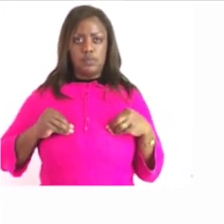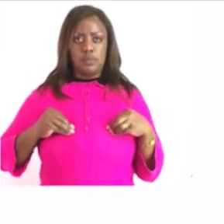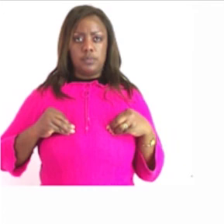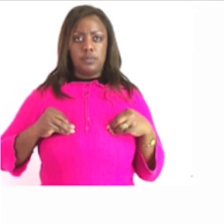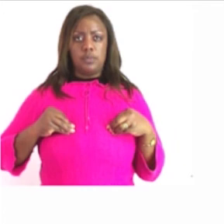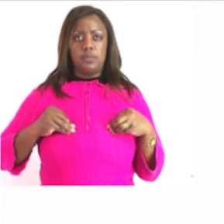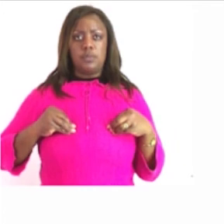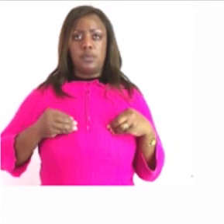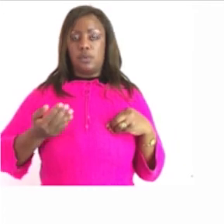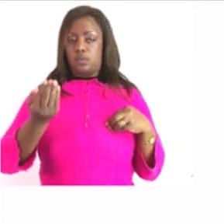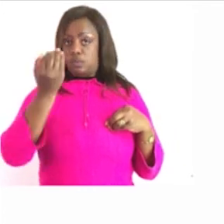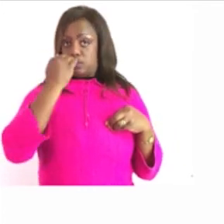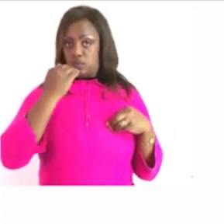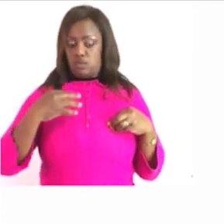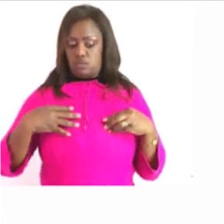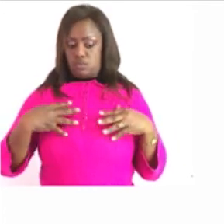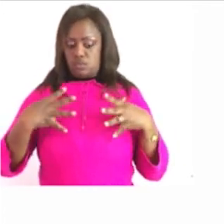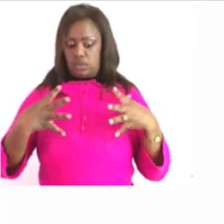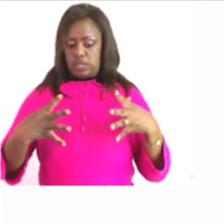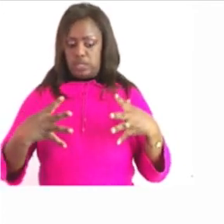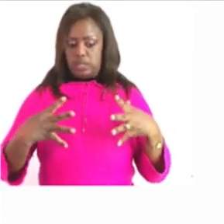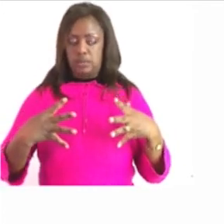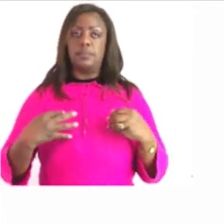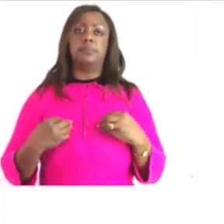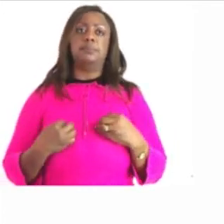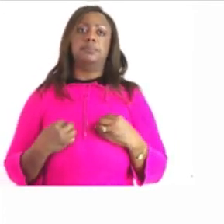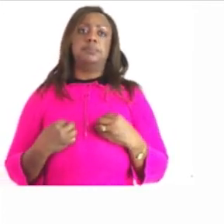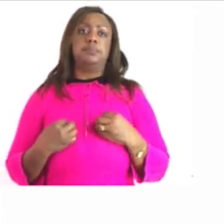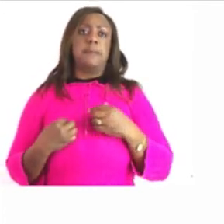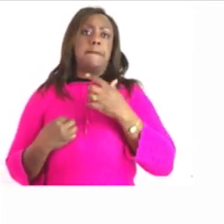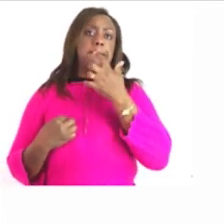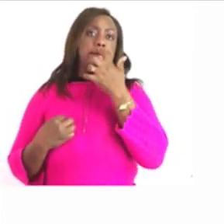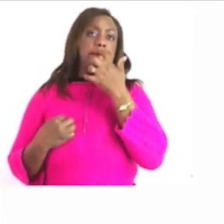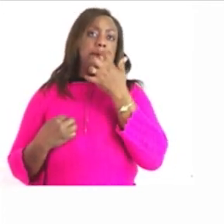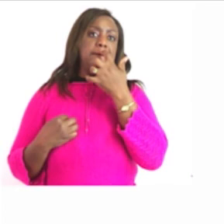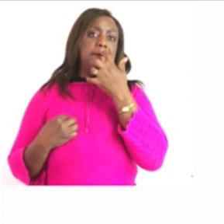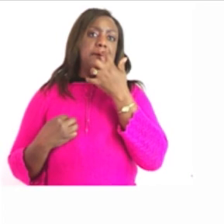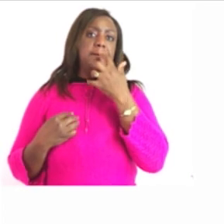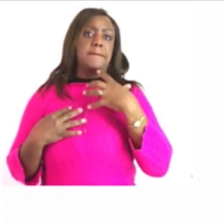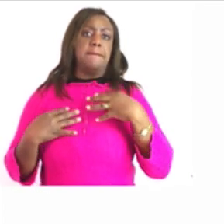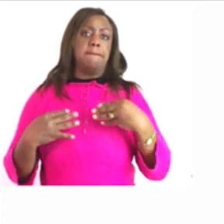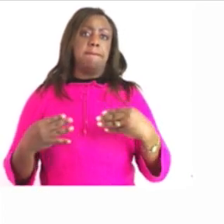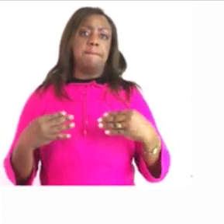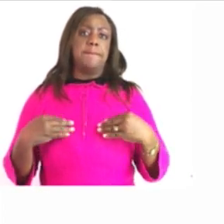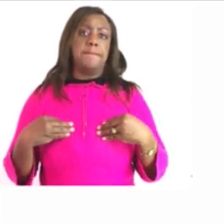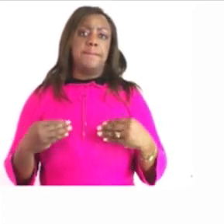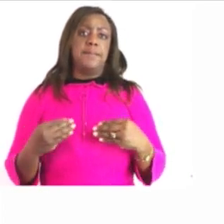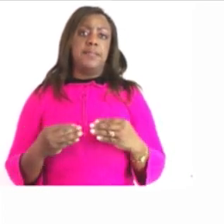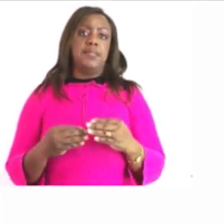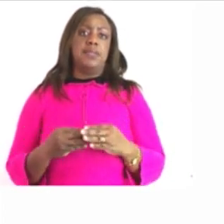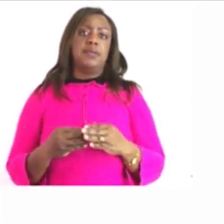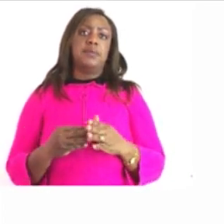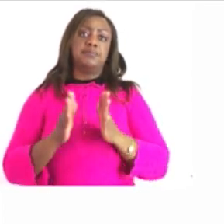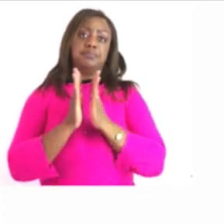become more curved to make sure that the air gets out of our body. I hope you have been following dear